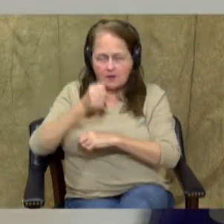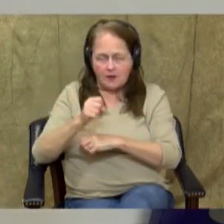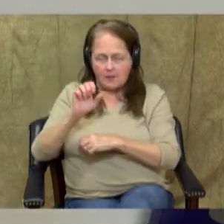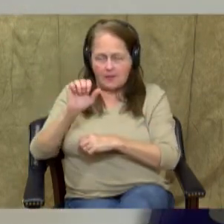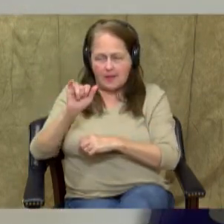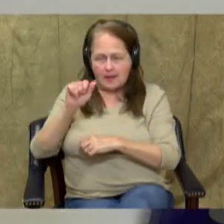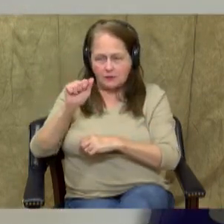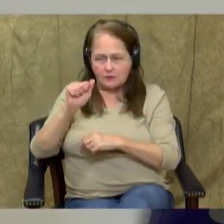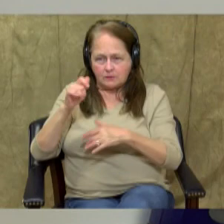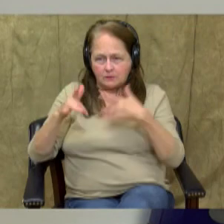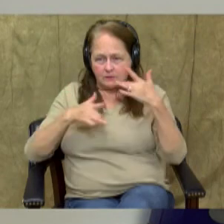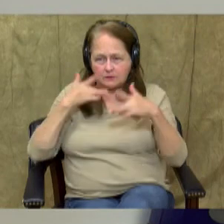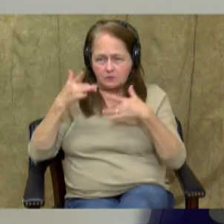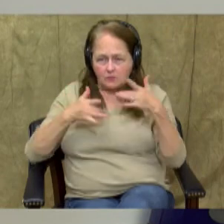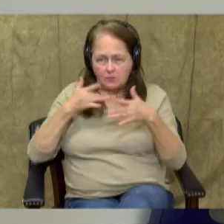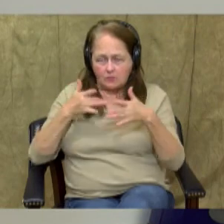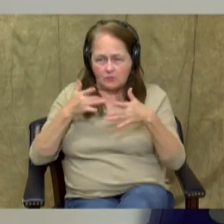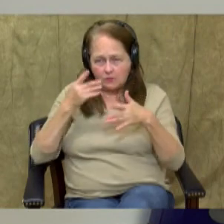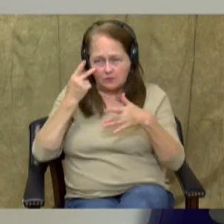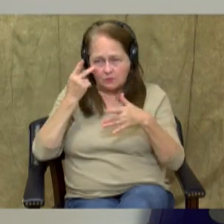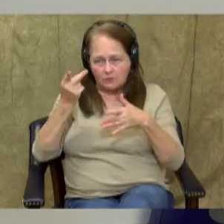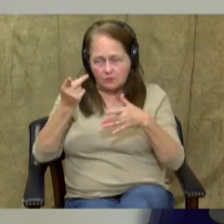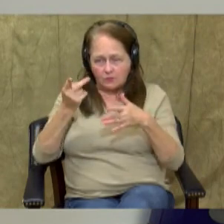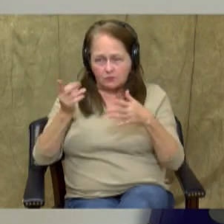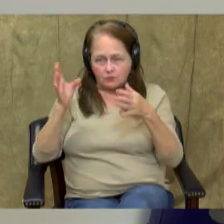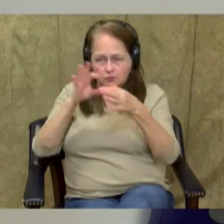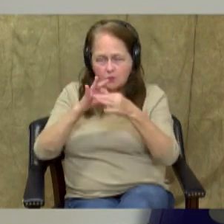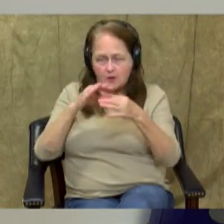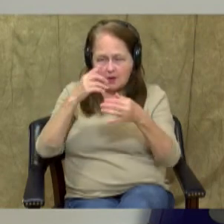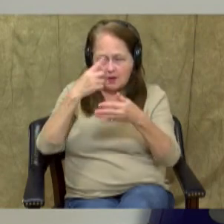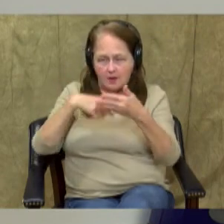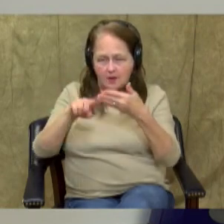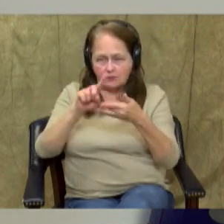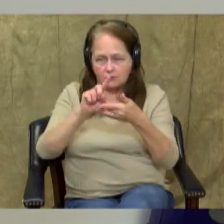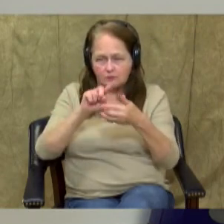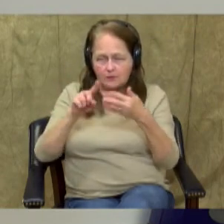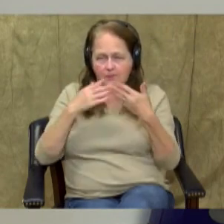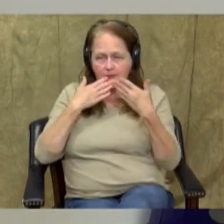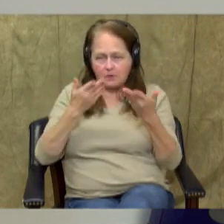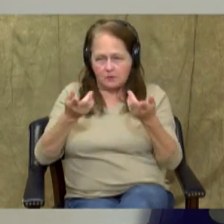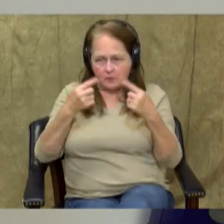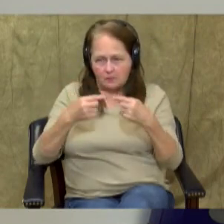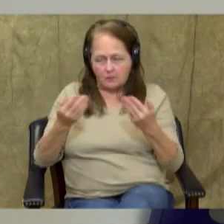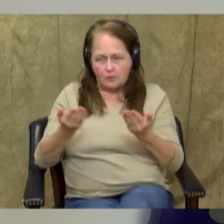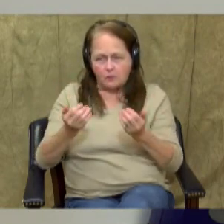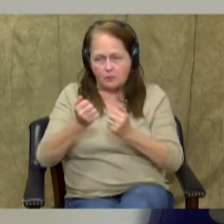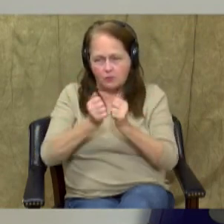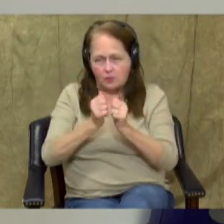excited for that. And so we look forward to having you join us next week. Thank you for being with us.